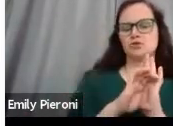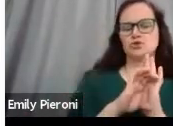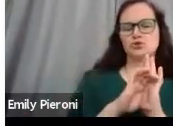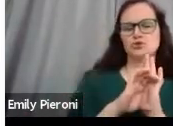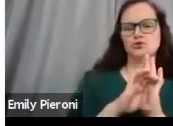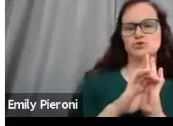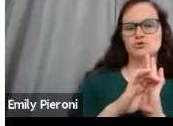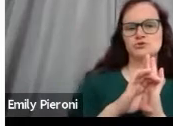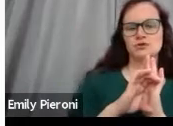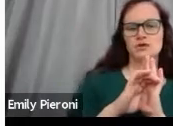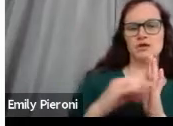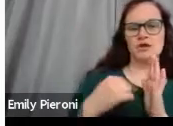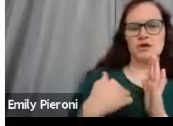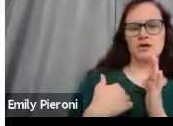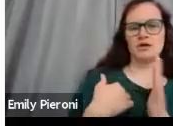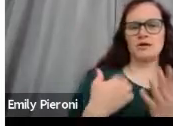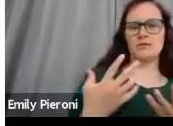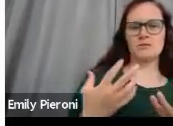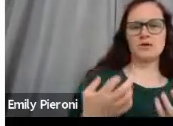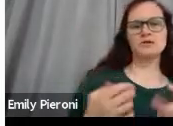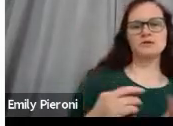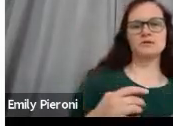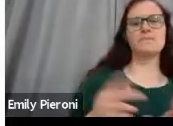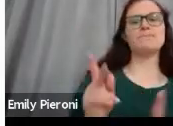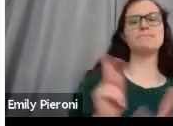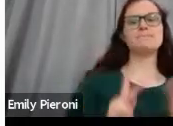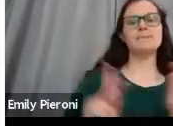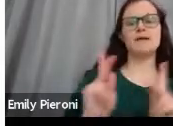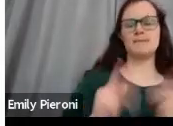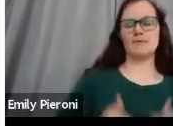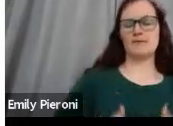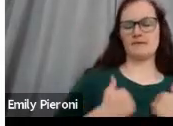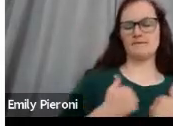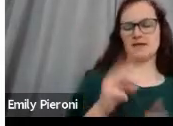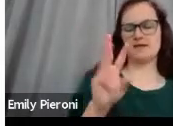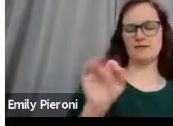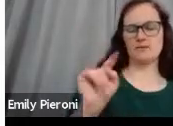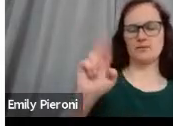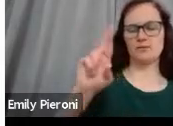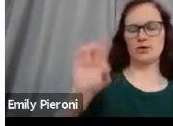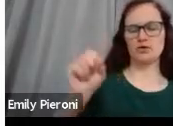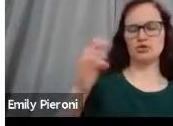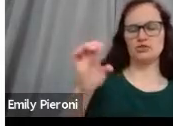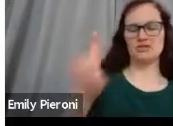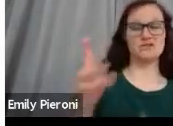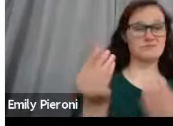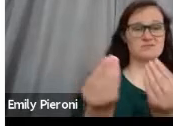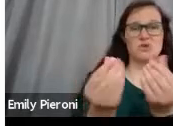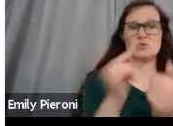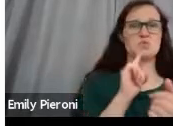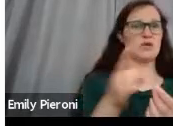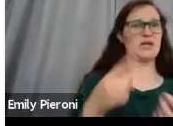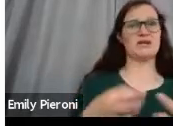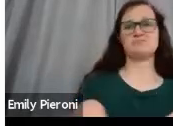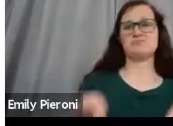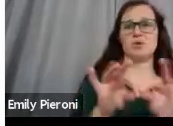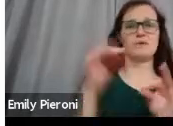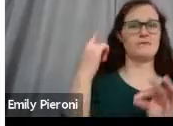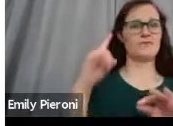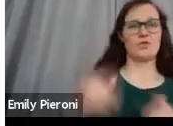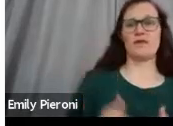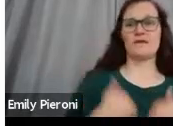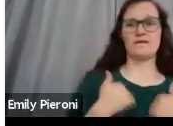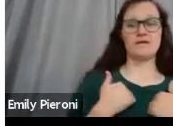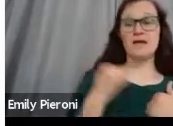evocative, particularly for the people living in the watershed. Soil is life. If the soil is contaminated, people